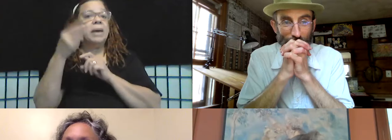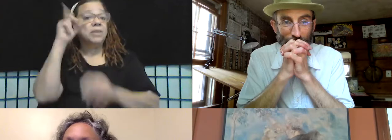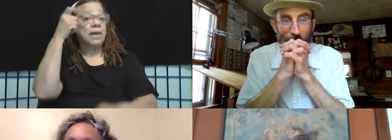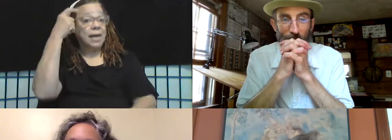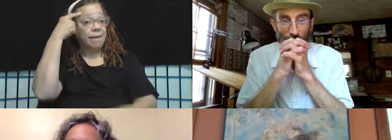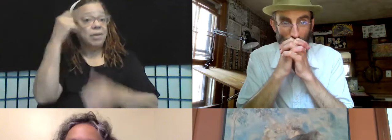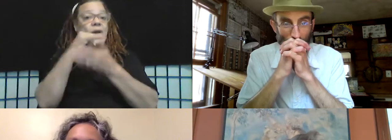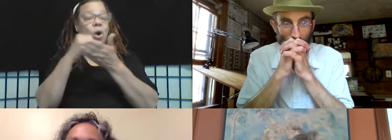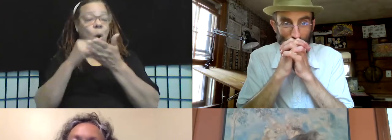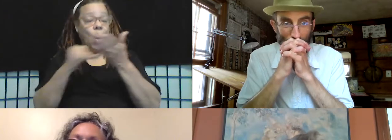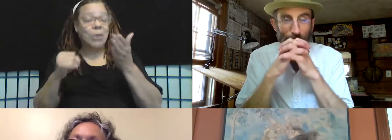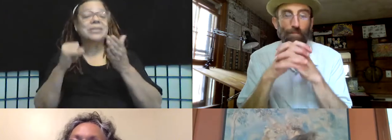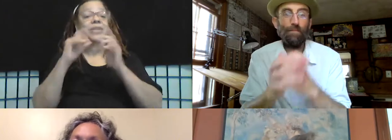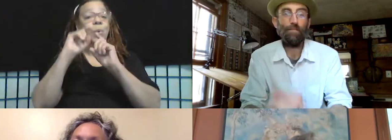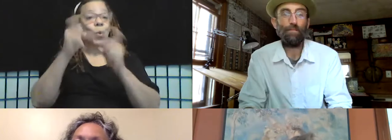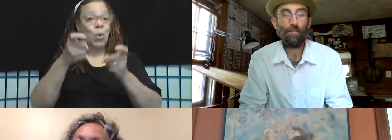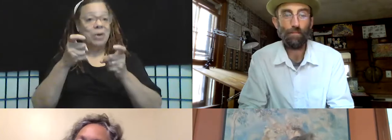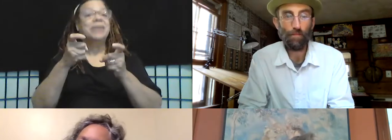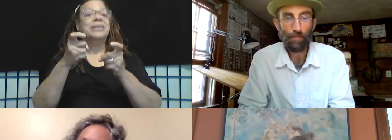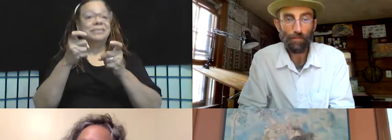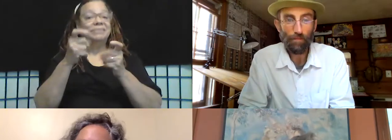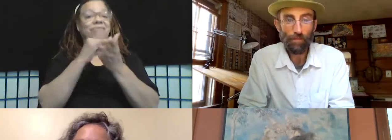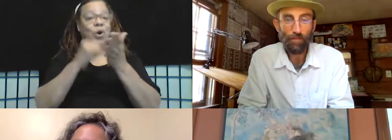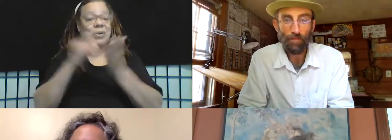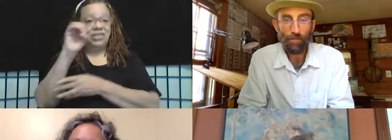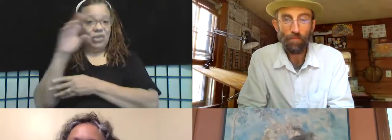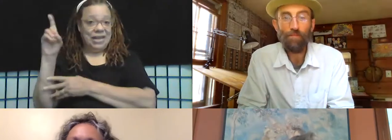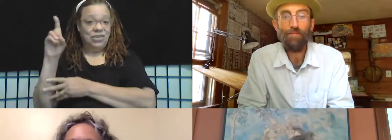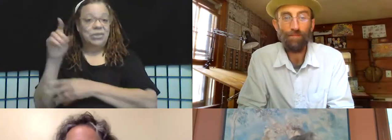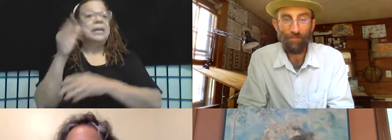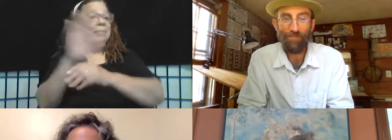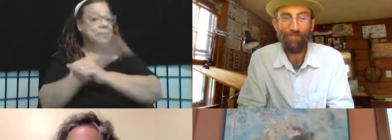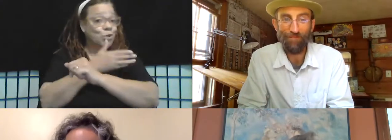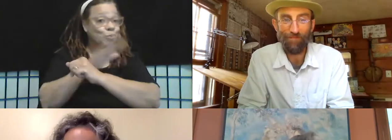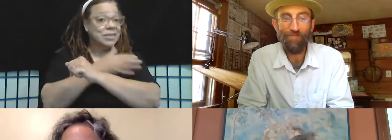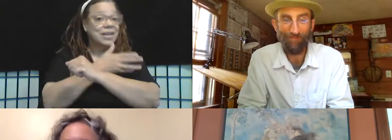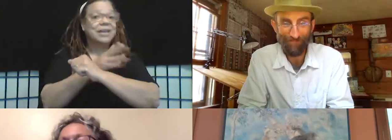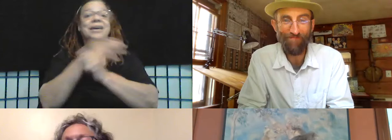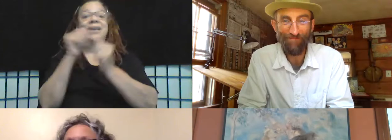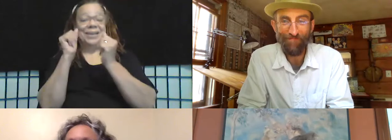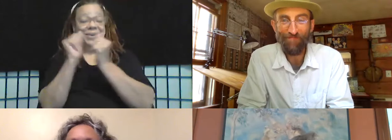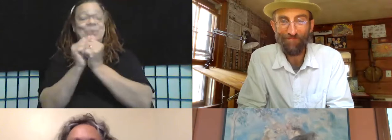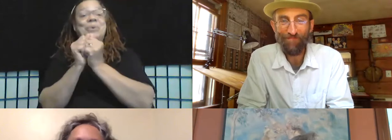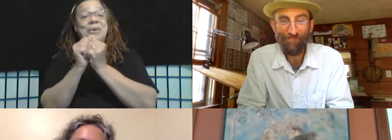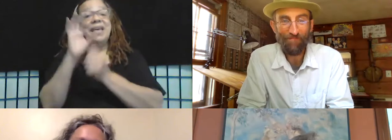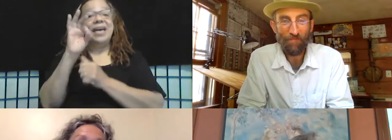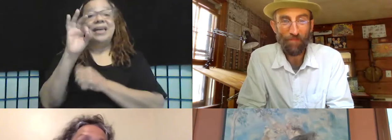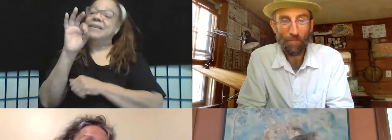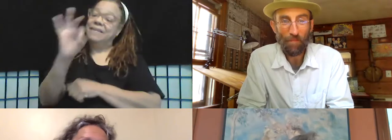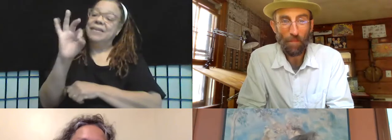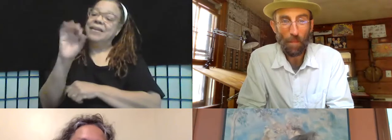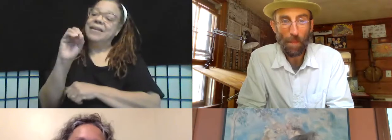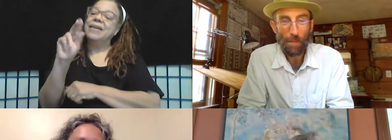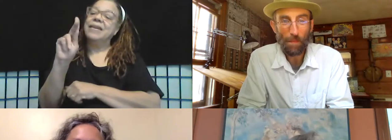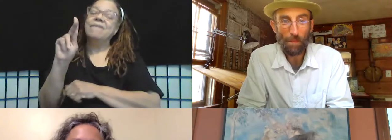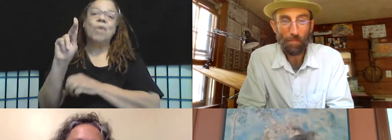Award for Art Education. Marek plays Civil War folk music with a hard tax and hot gonzo